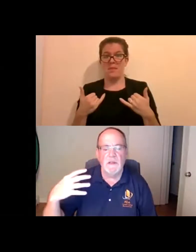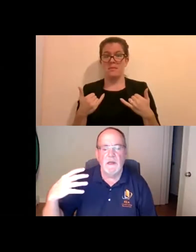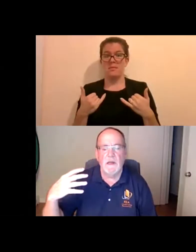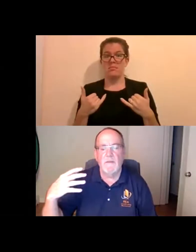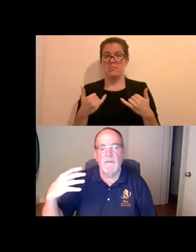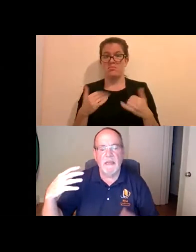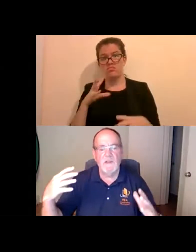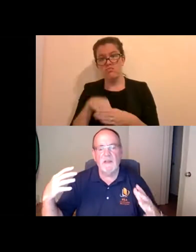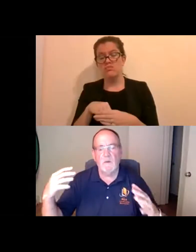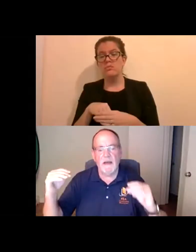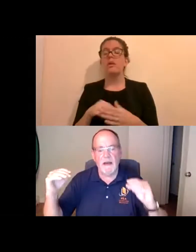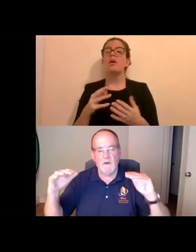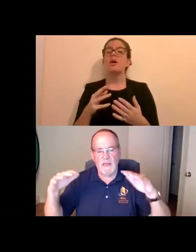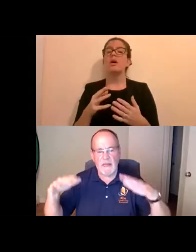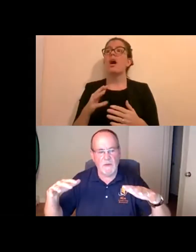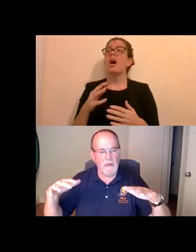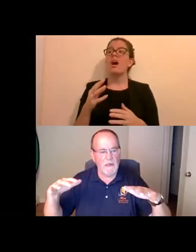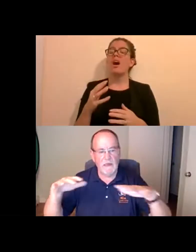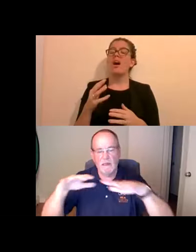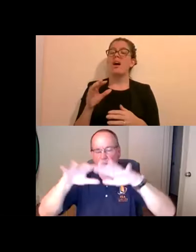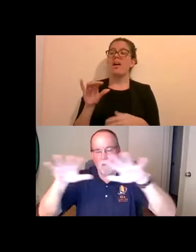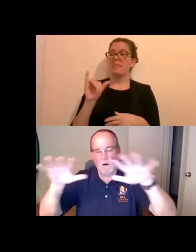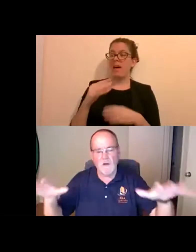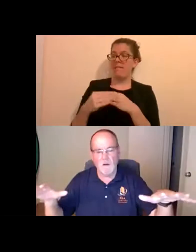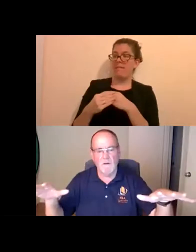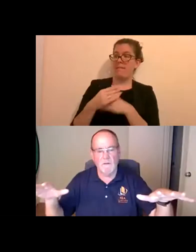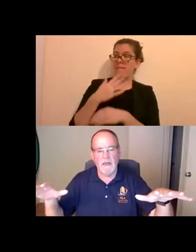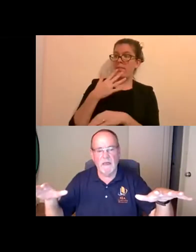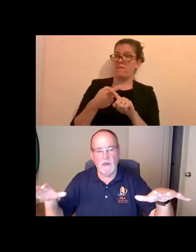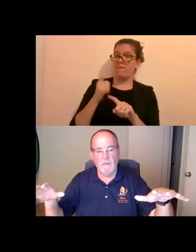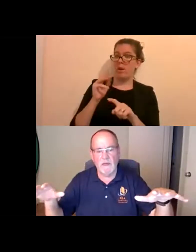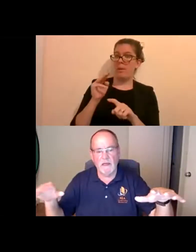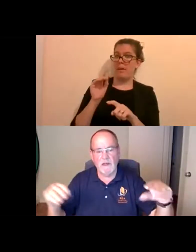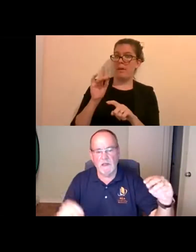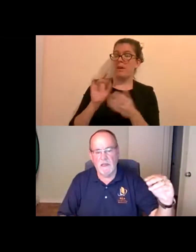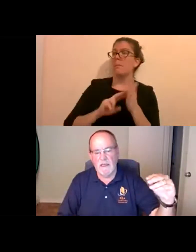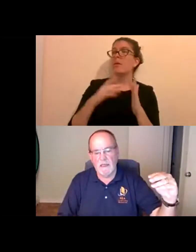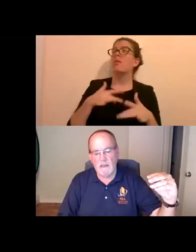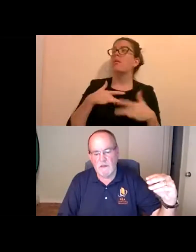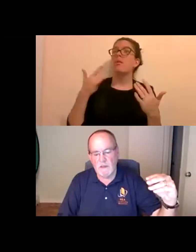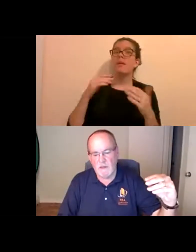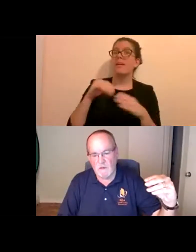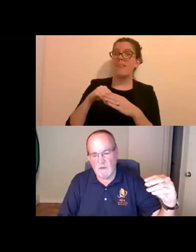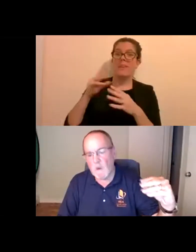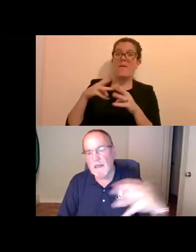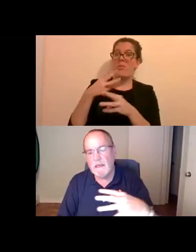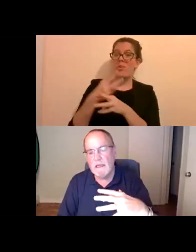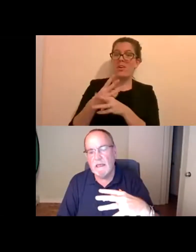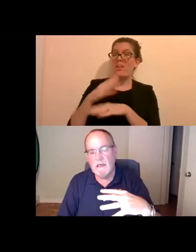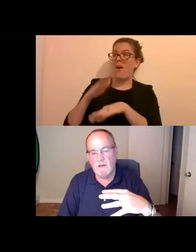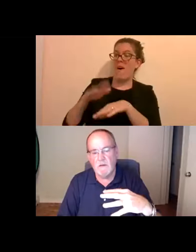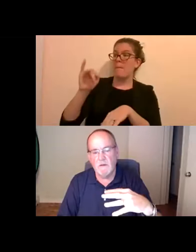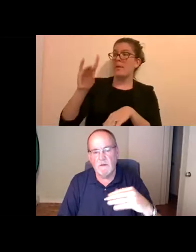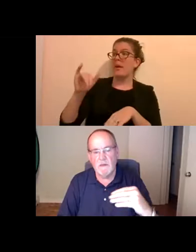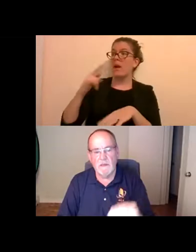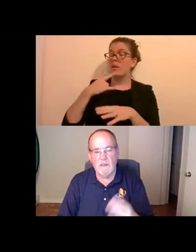influence means that whatever's happening in the larger media population is quickly